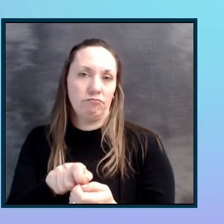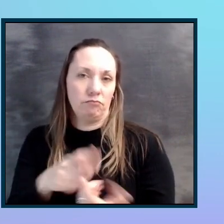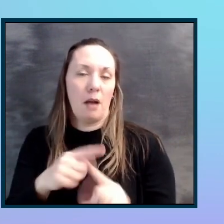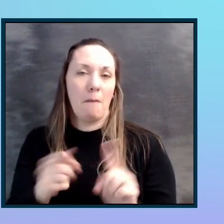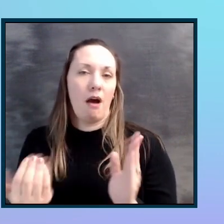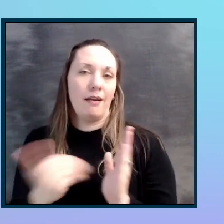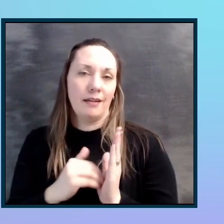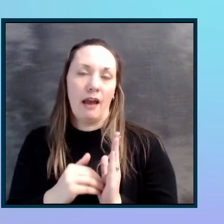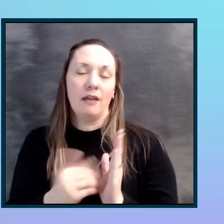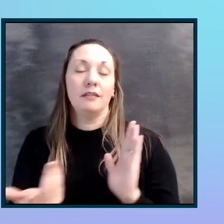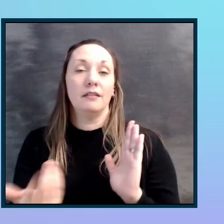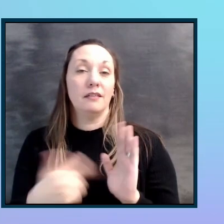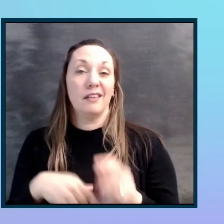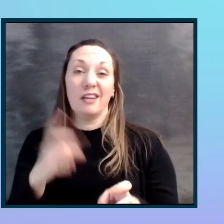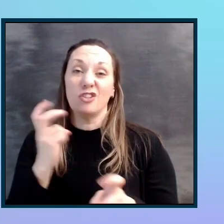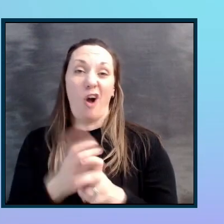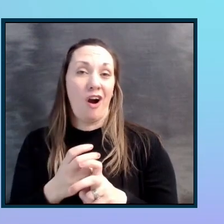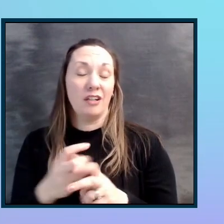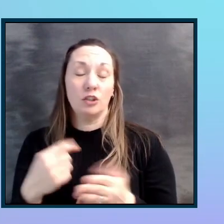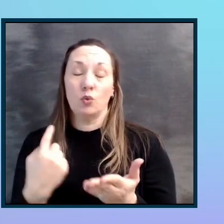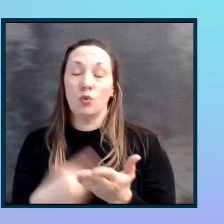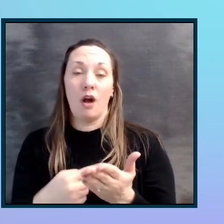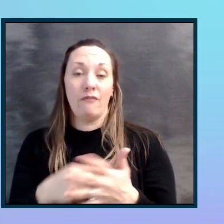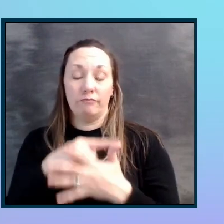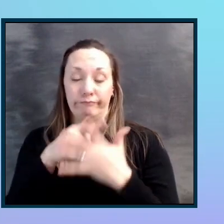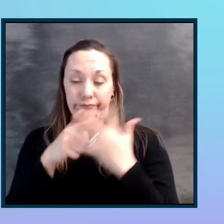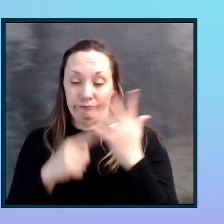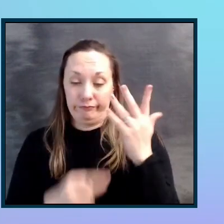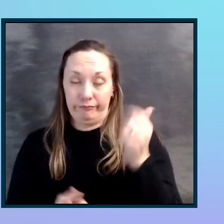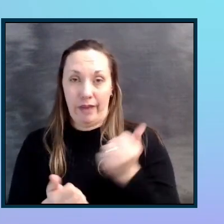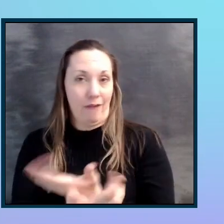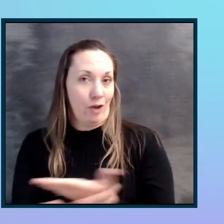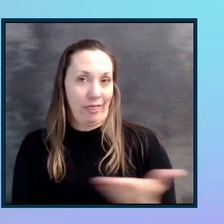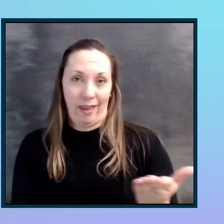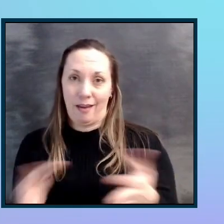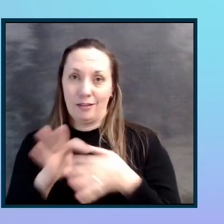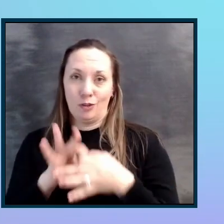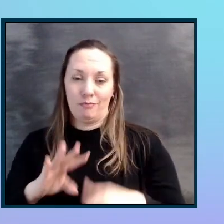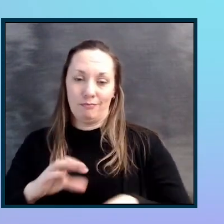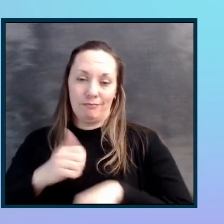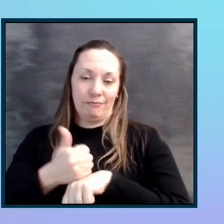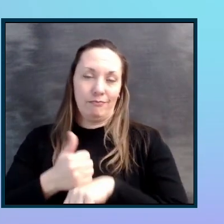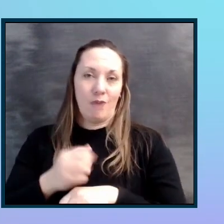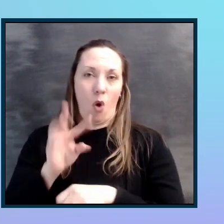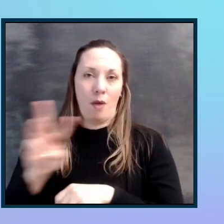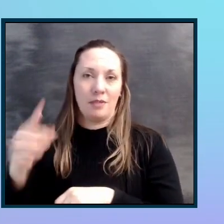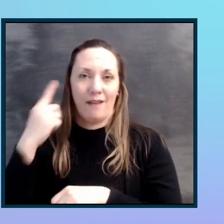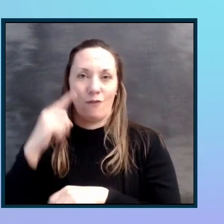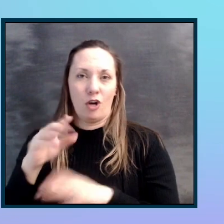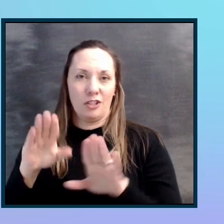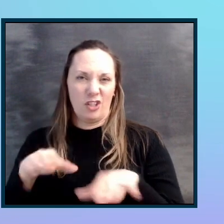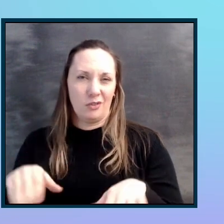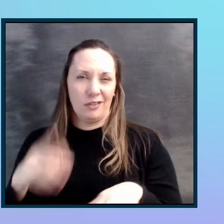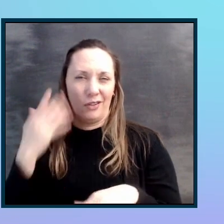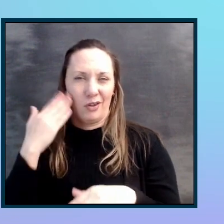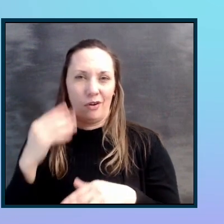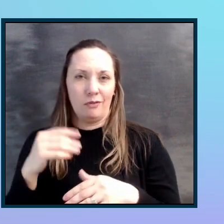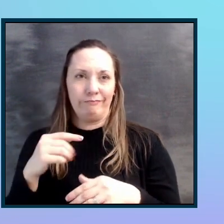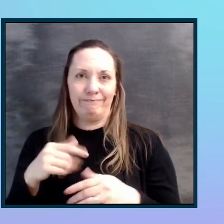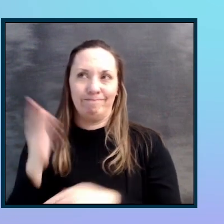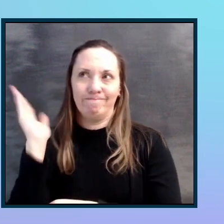an icon for sharing. But I guess an icon of a pizza with a slice coming out of it could make sense